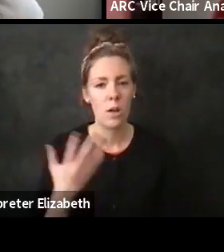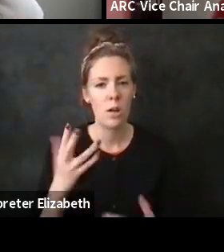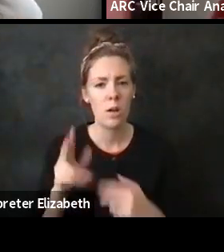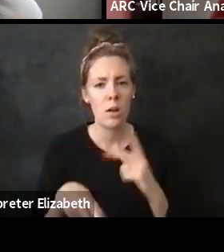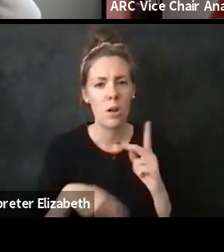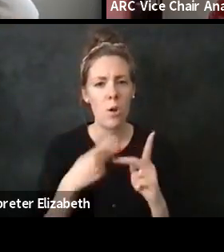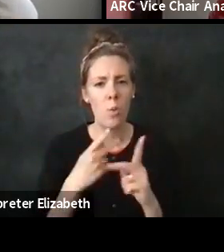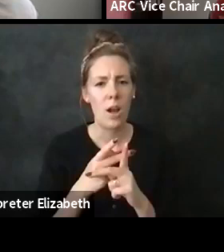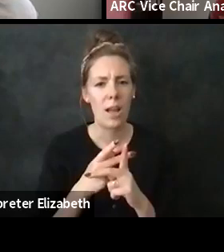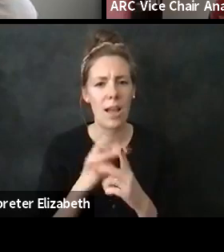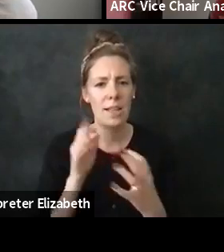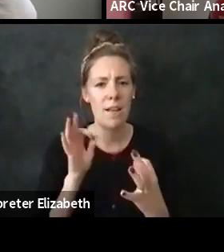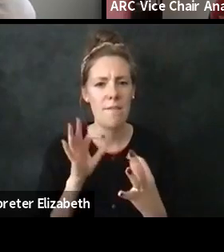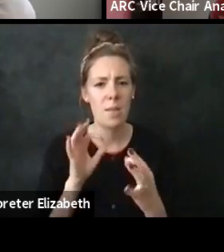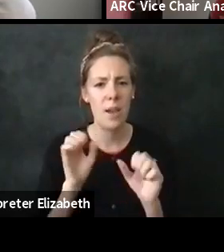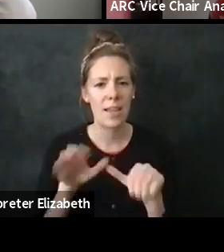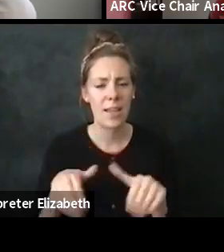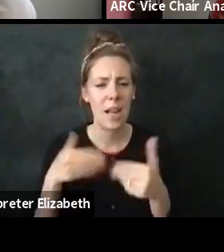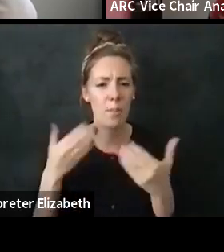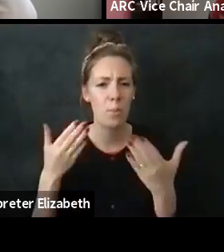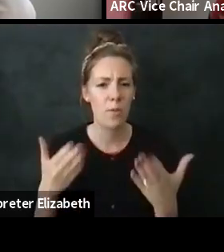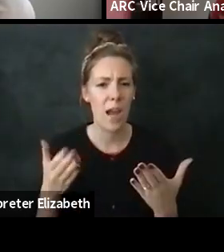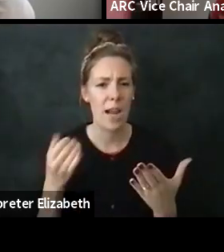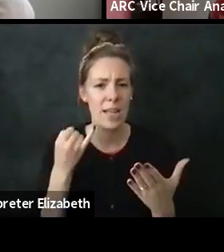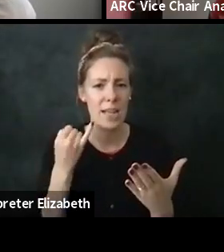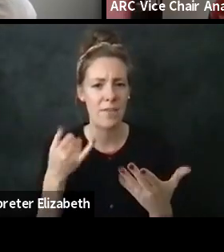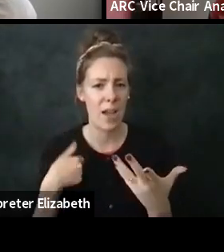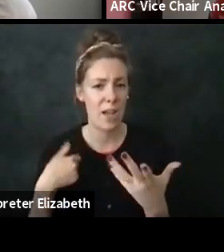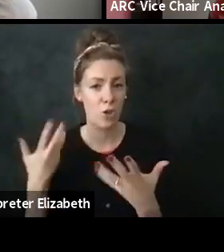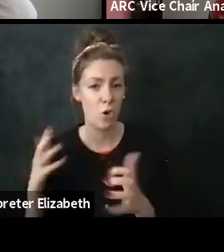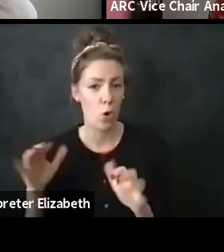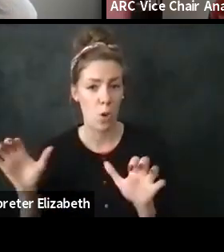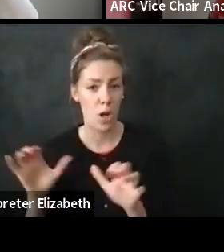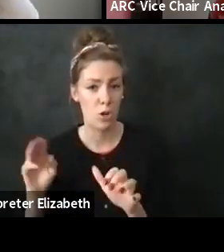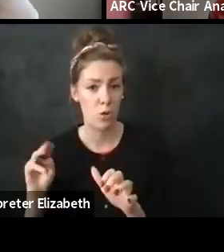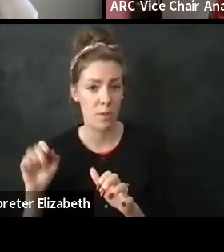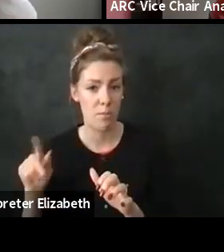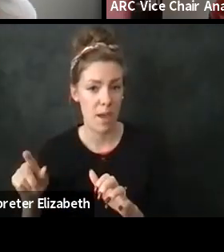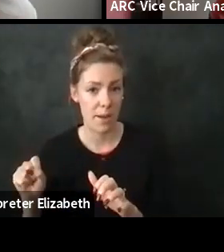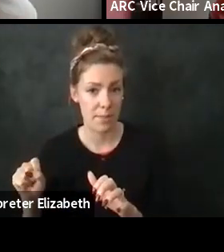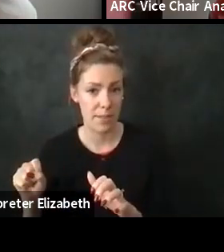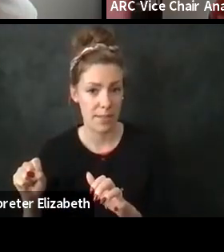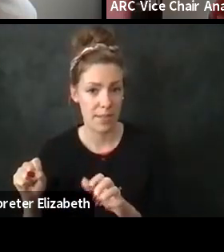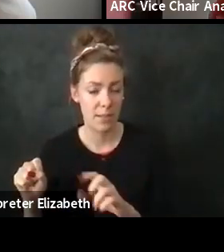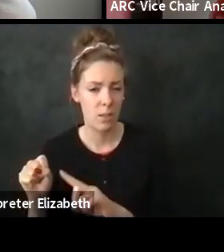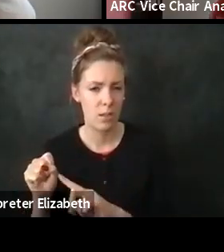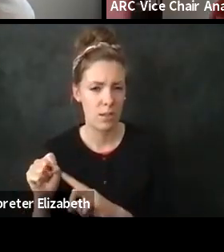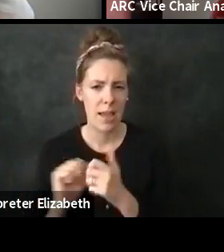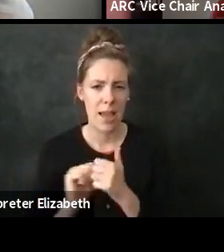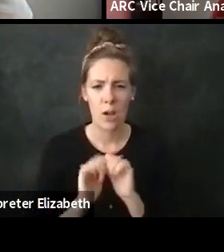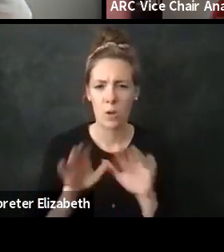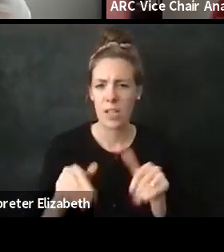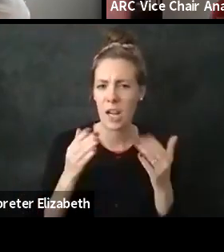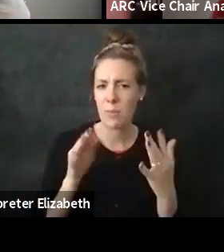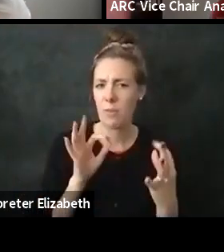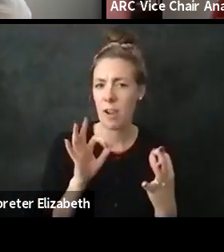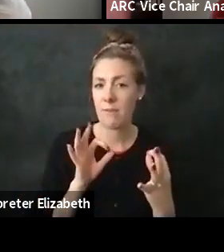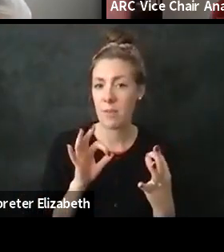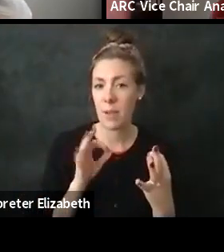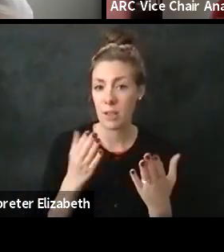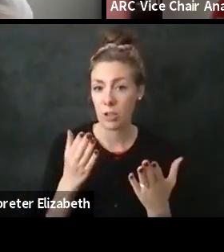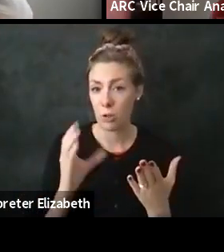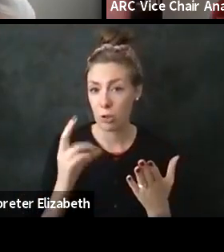I provide if I'm not comfortable with maps or don't have online access? That might be a good question, I'm thinking, for